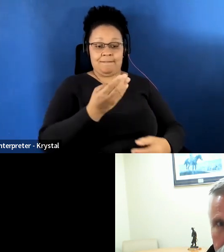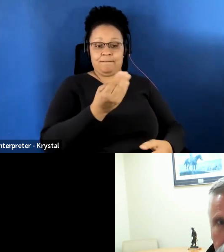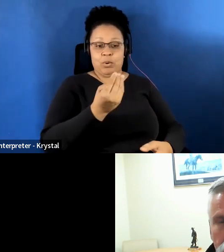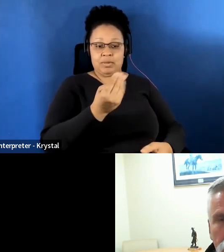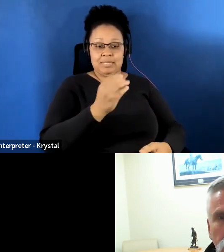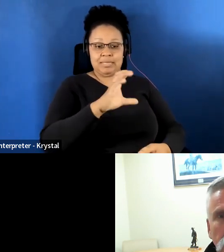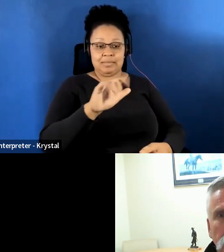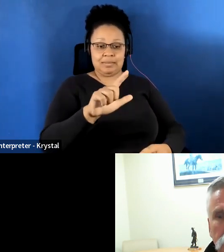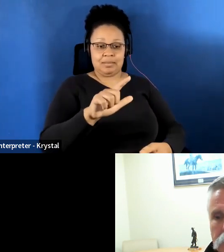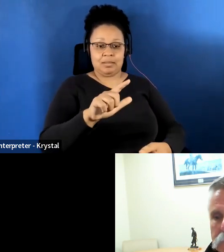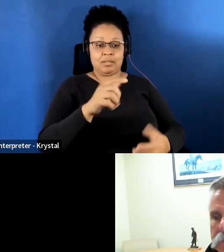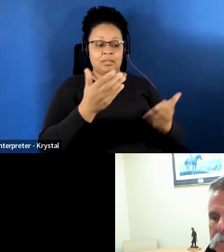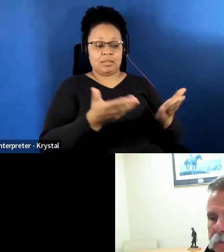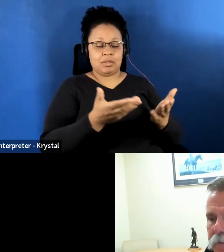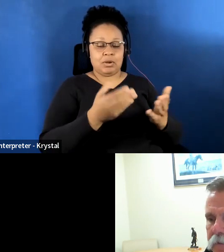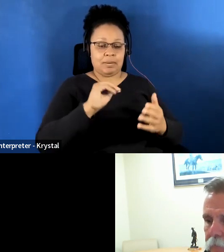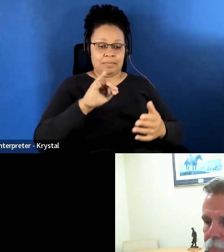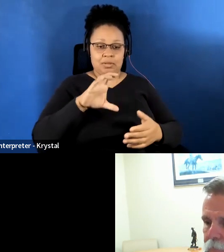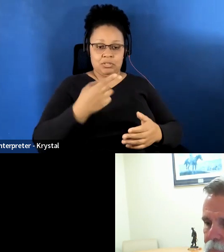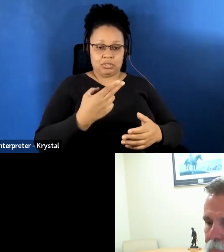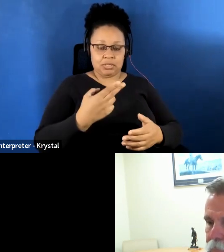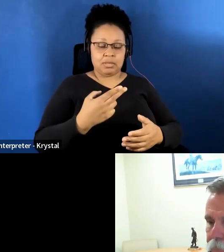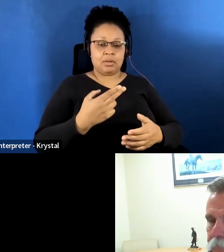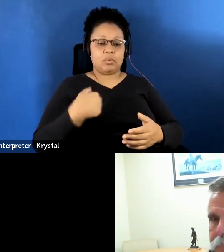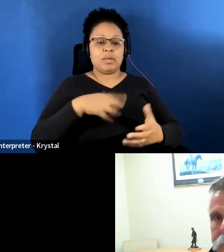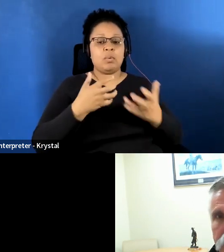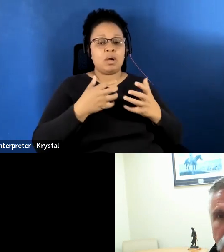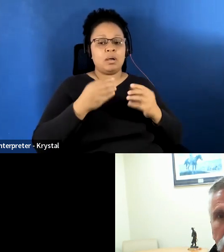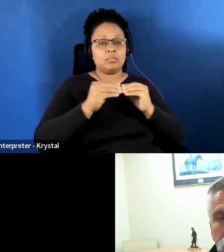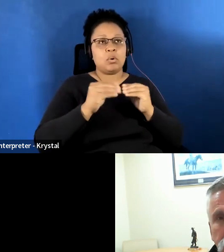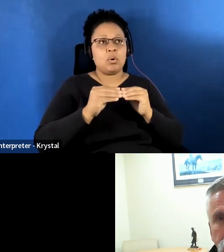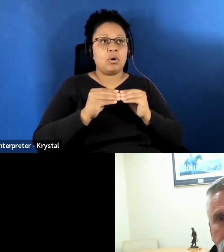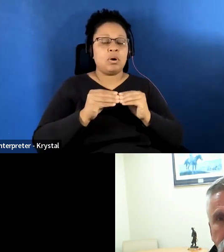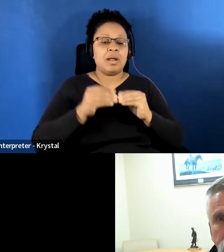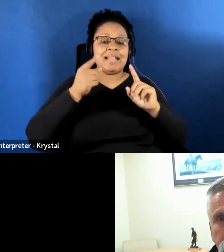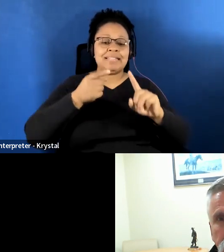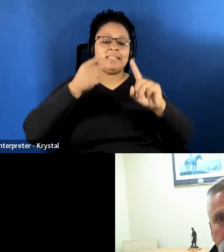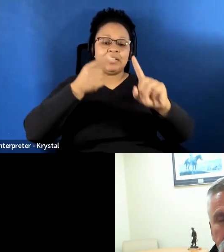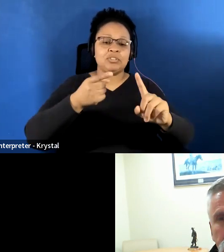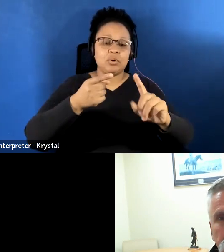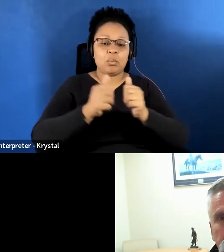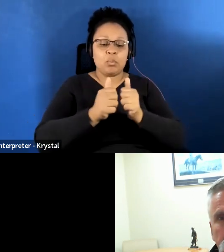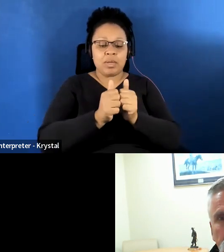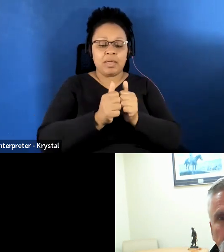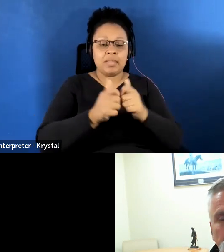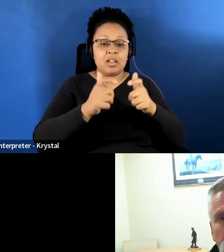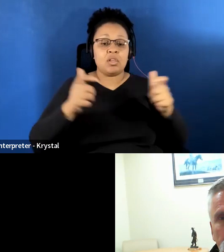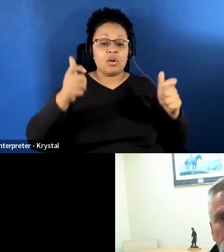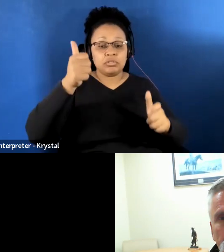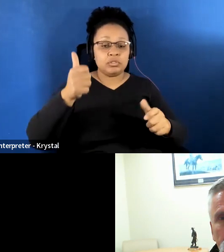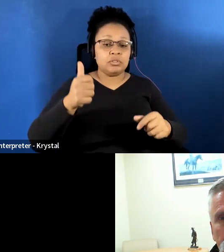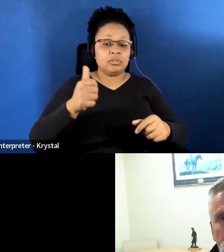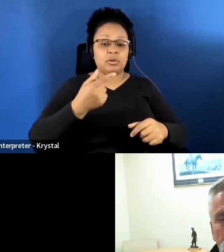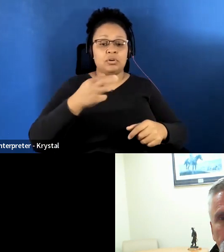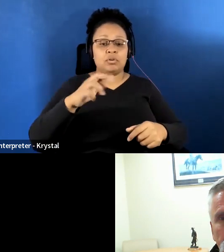Michigan, we're trying to be more intentional with some of the larger grant and funding